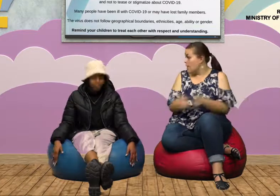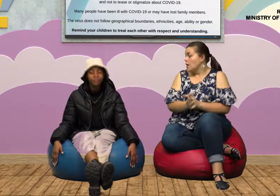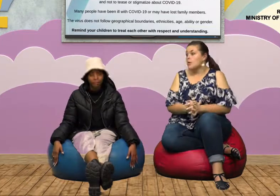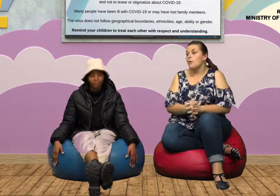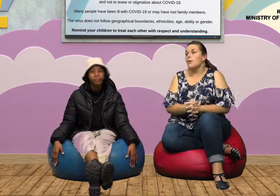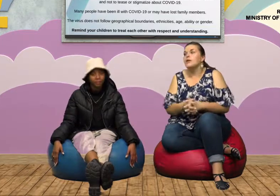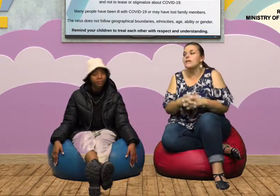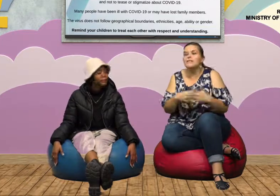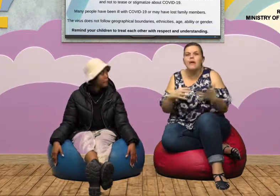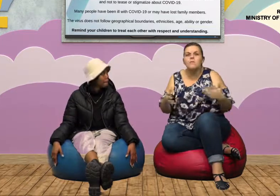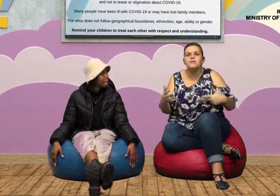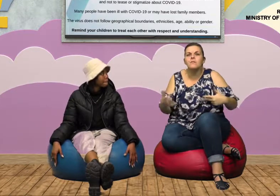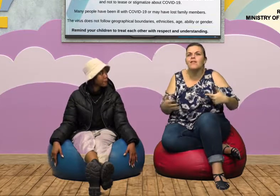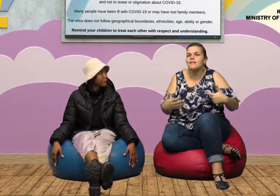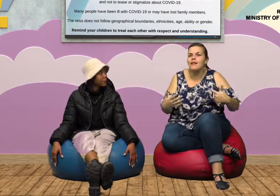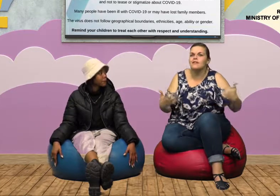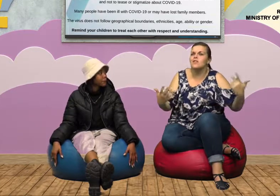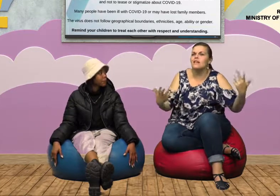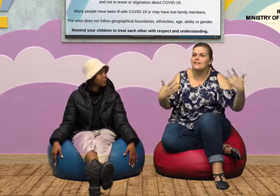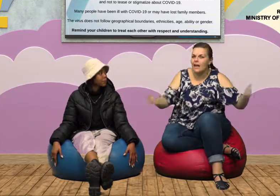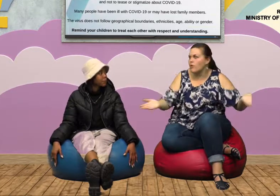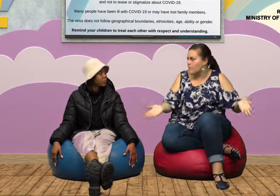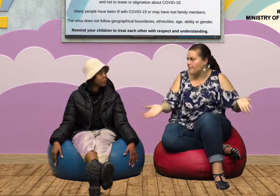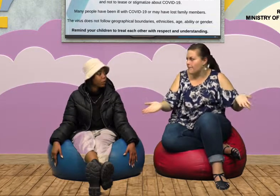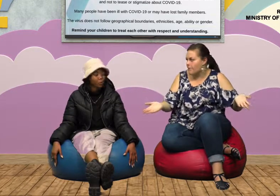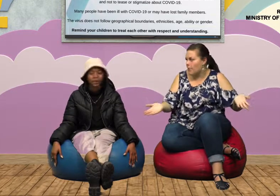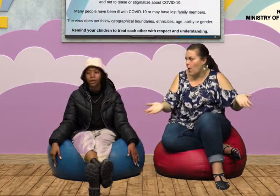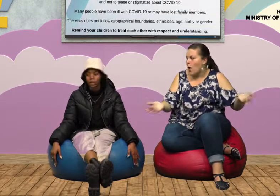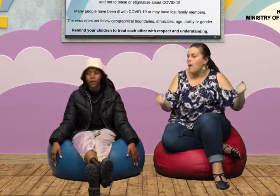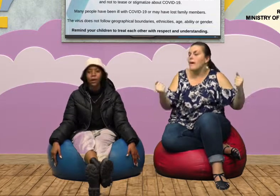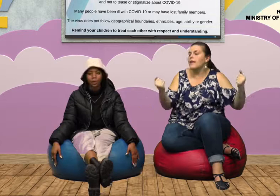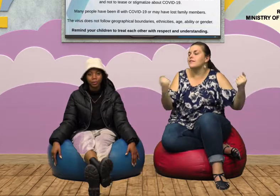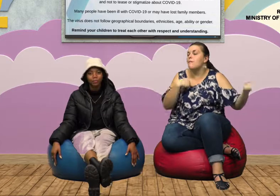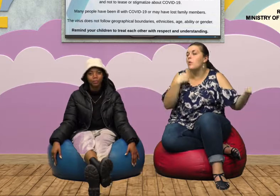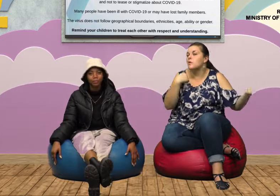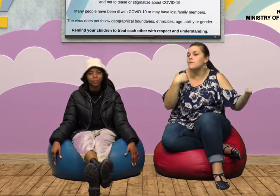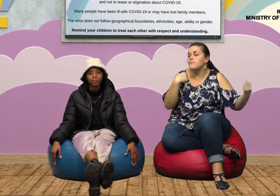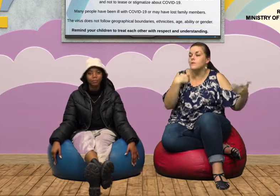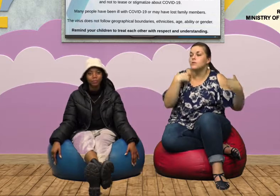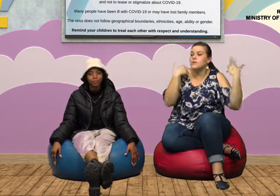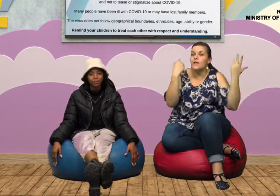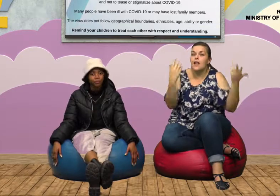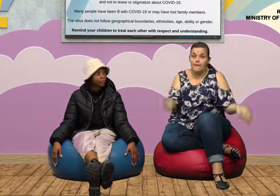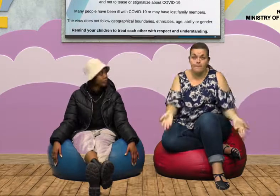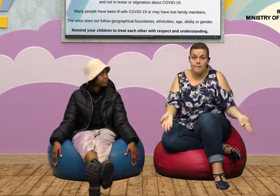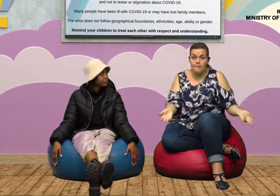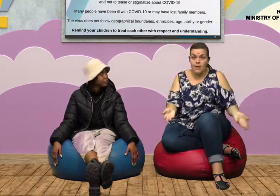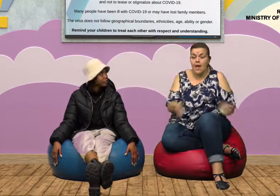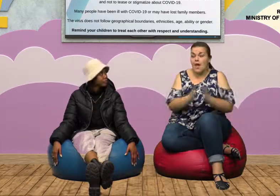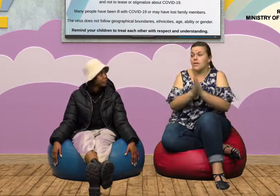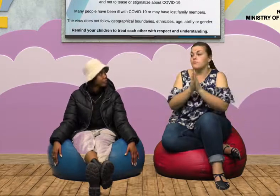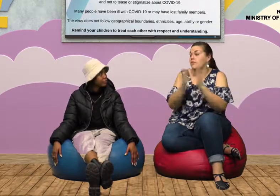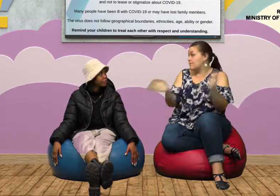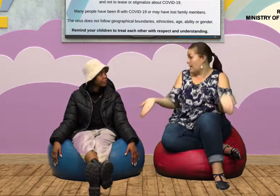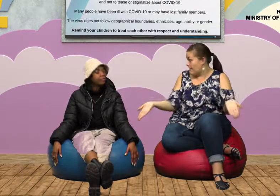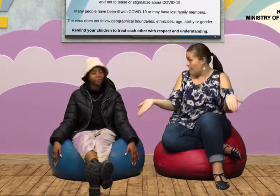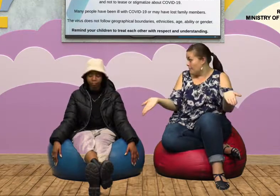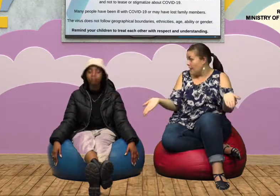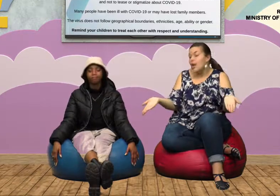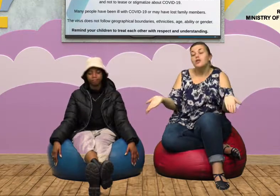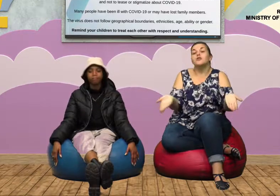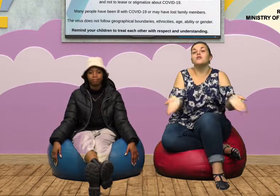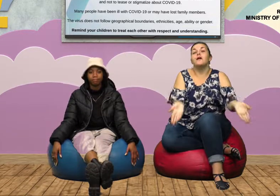you. So you can say almost someone that's like the exact opposite from you. Okay. But it's important for you to still love them and respect